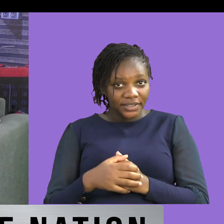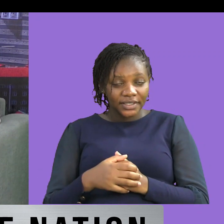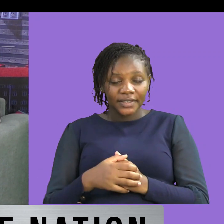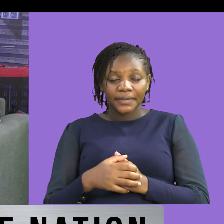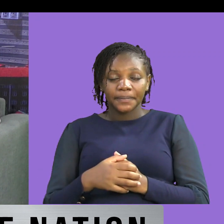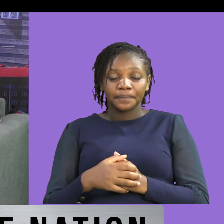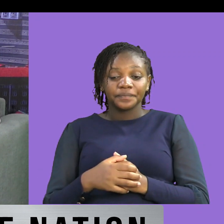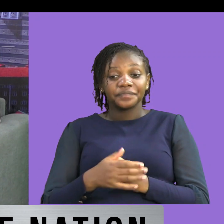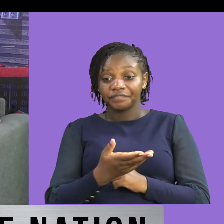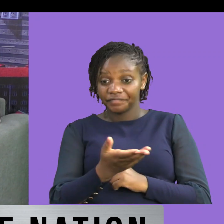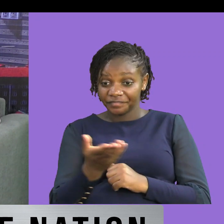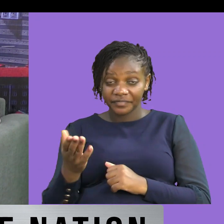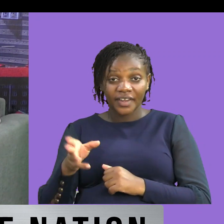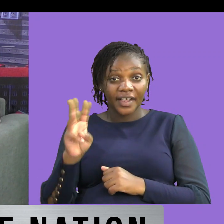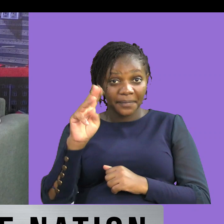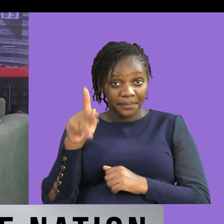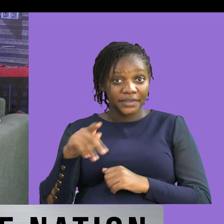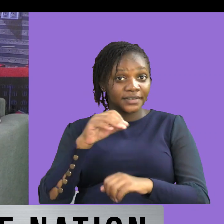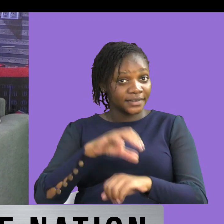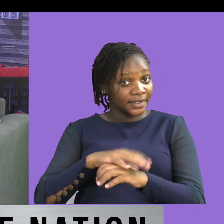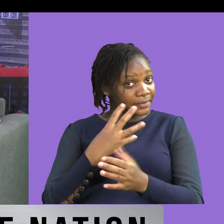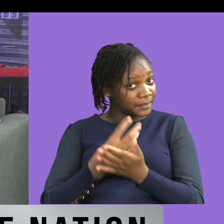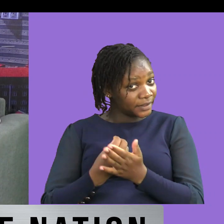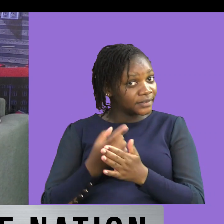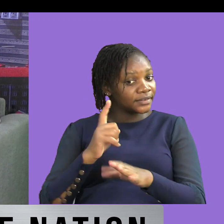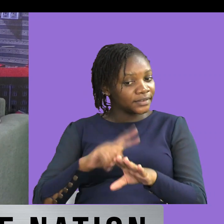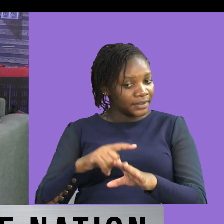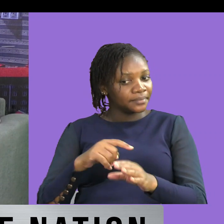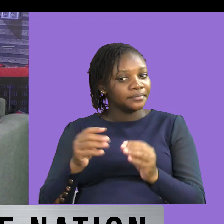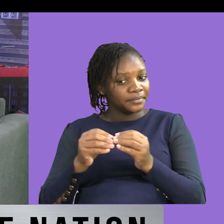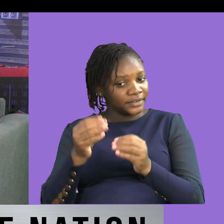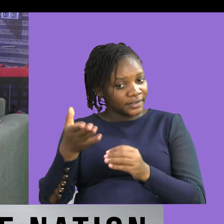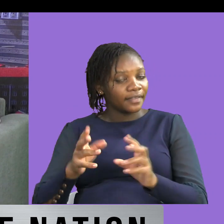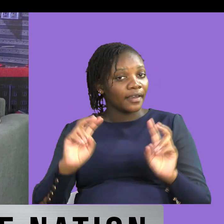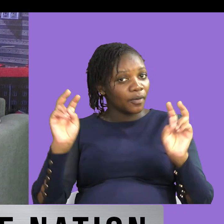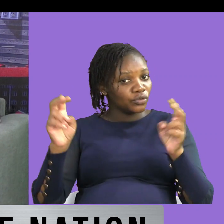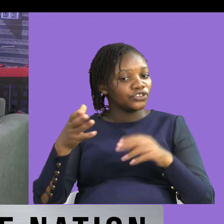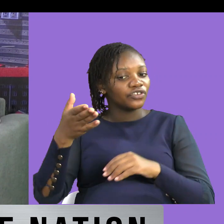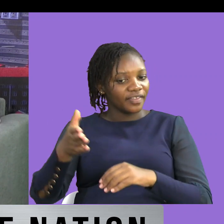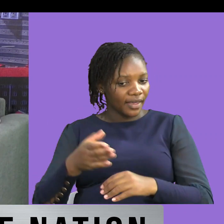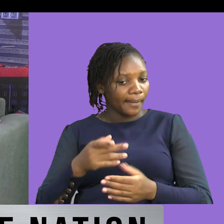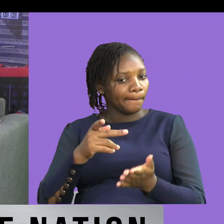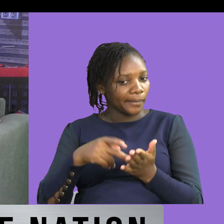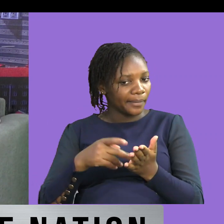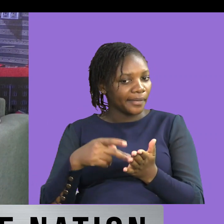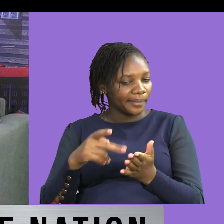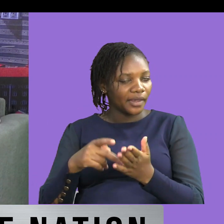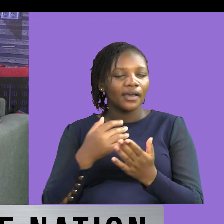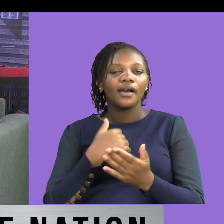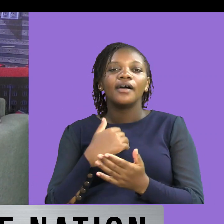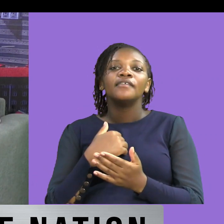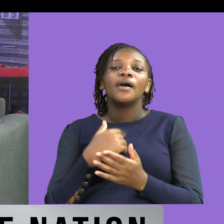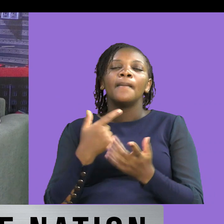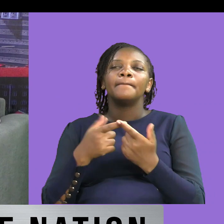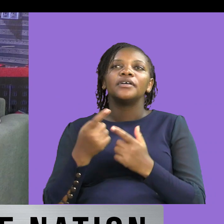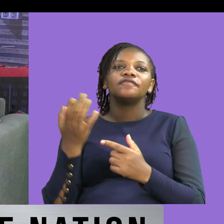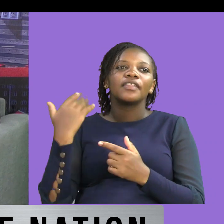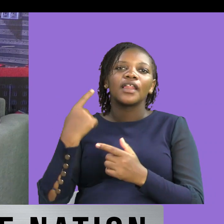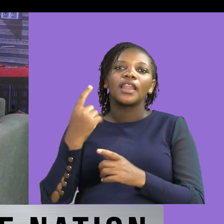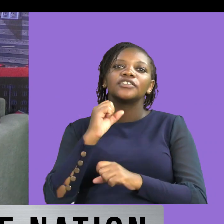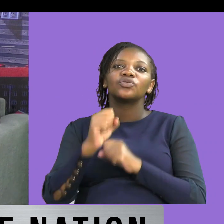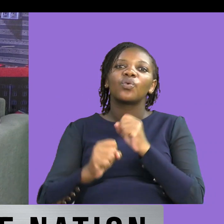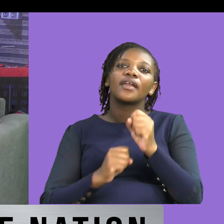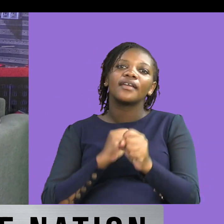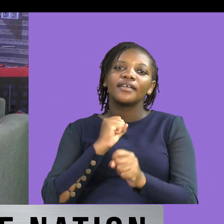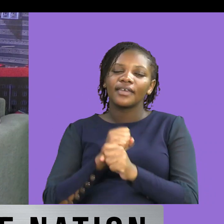these people. These leaders sit there on behalf of the Mwananchi. Yes. For the last 1 year. Yes.